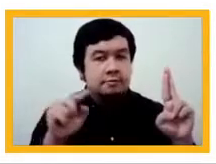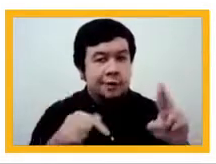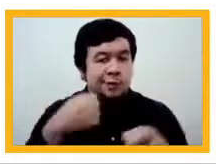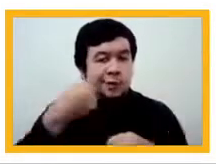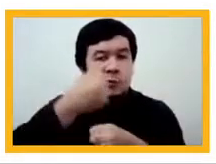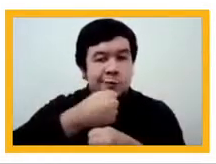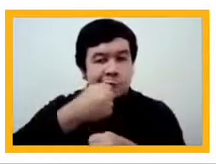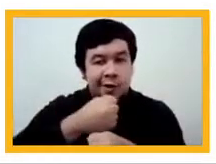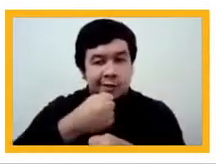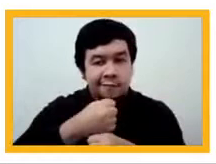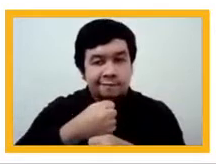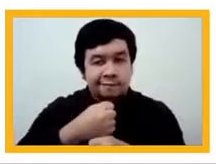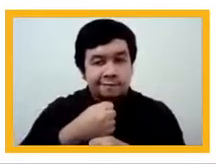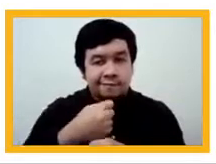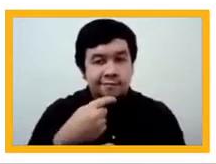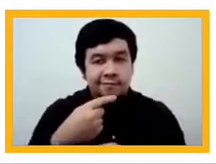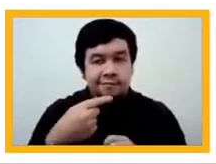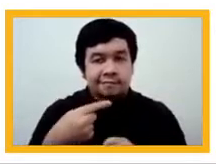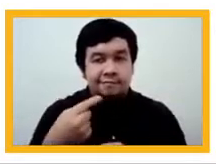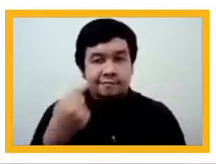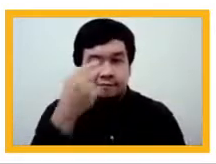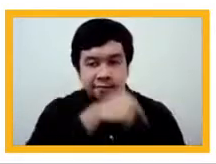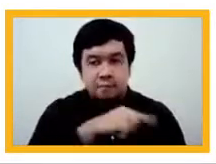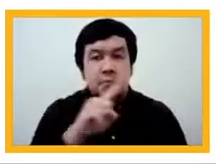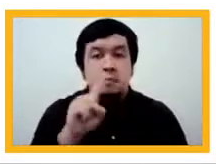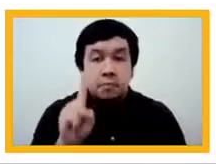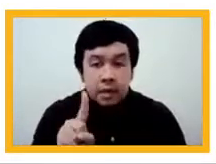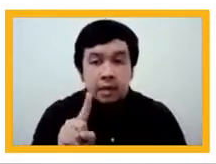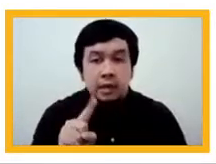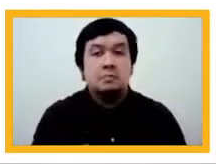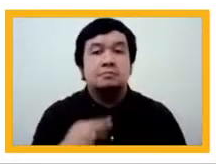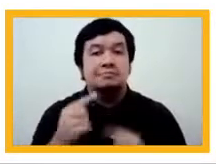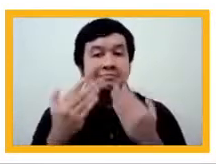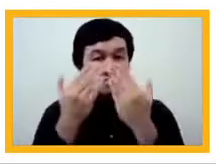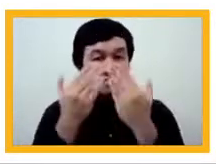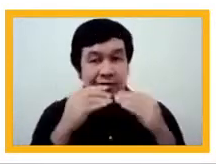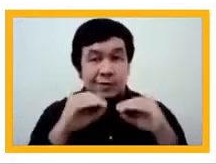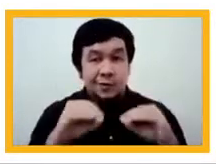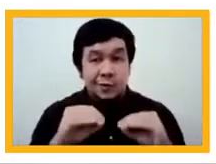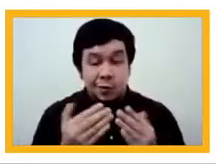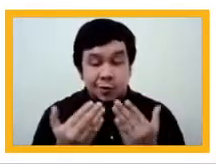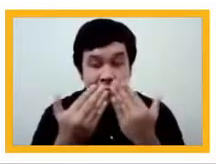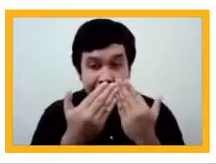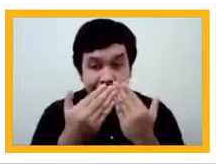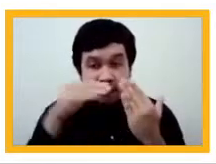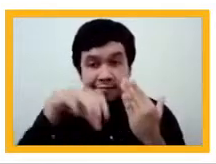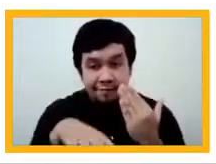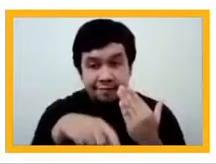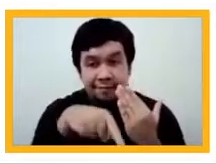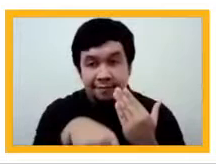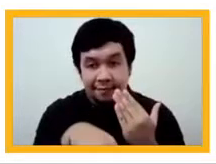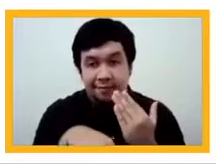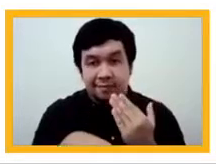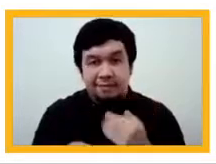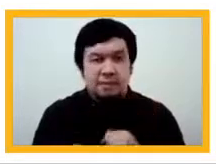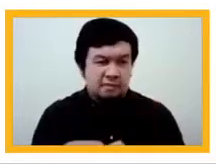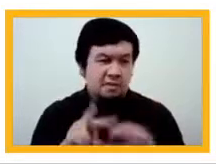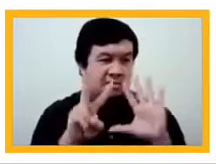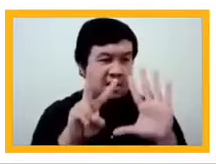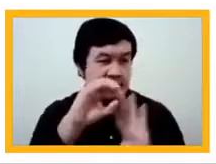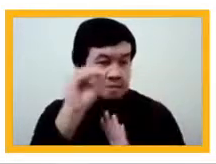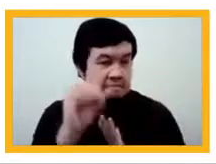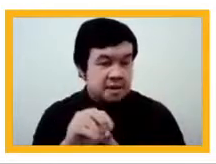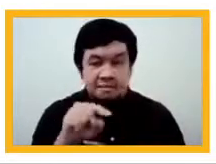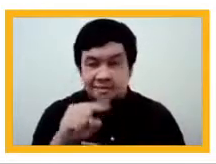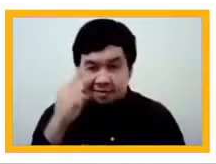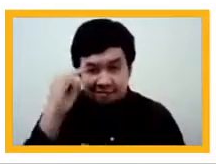provider believes 70%. It seems employers and education providers live in parallel universe.